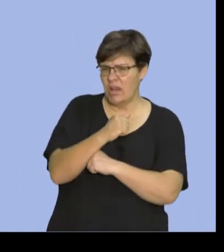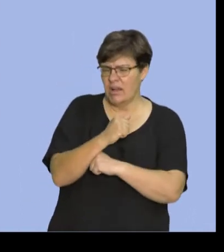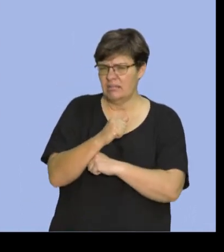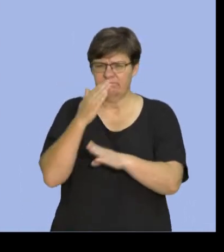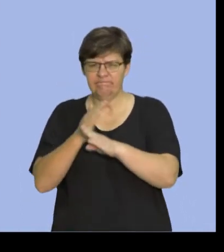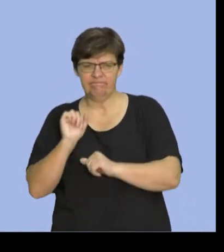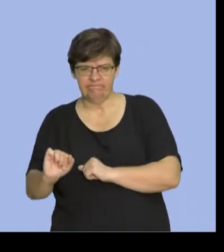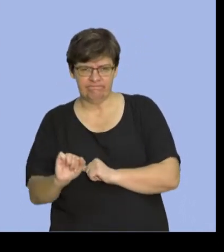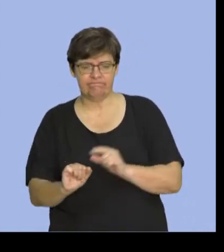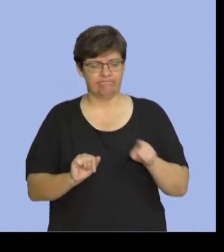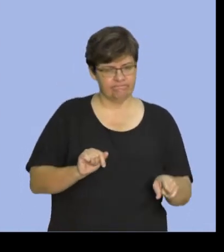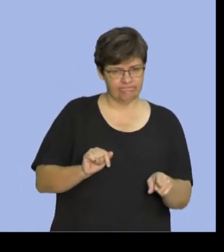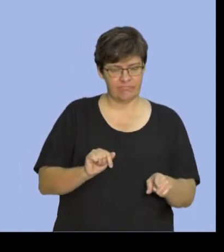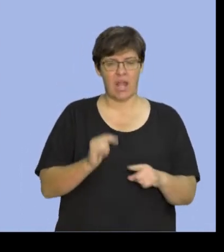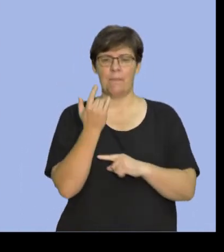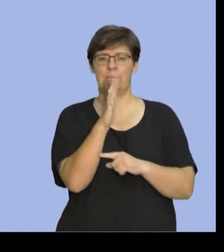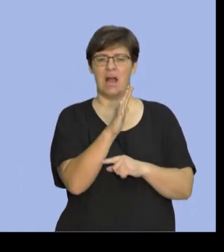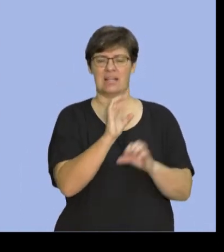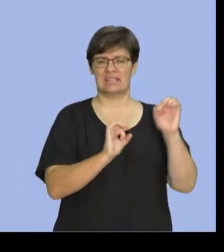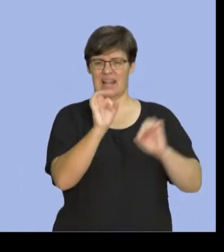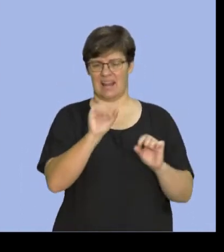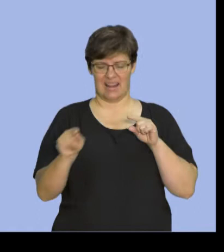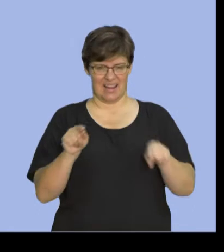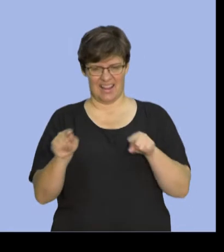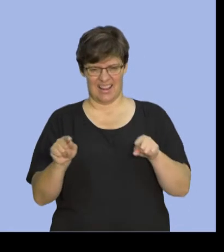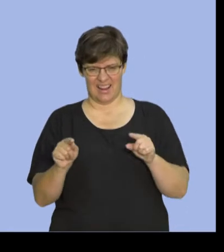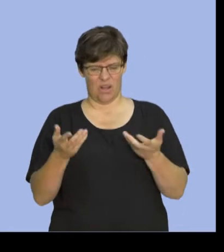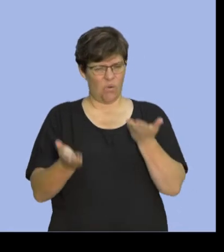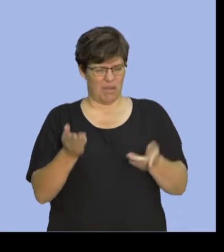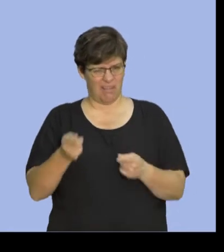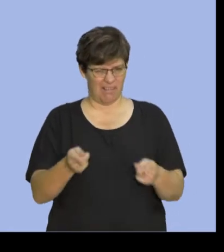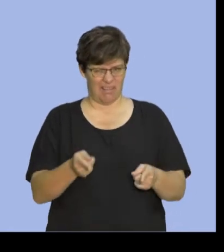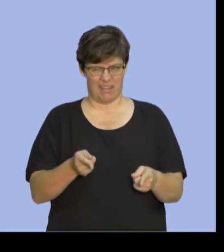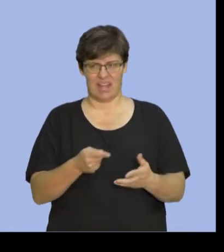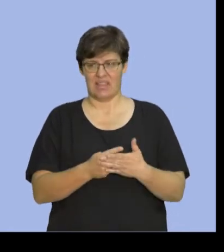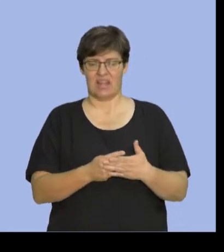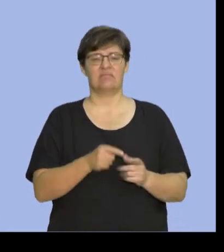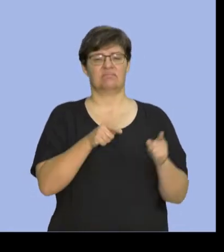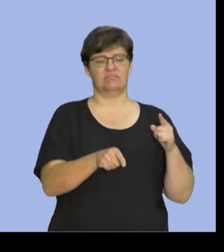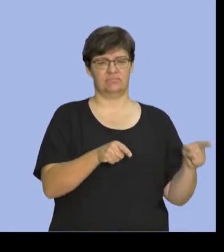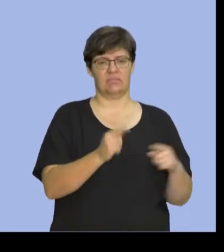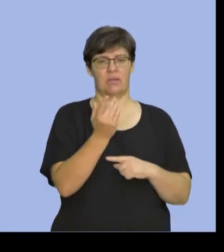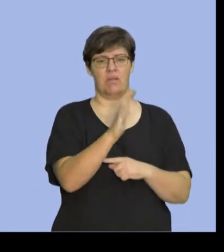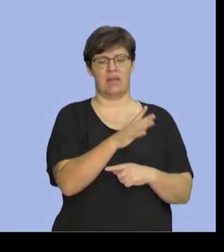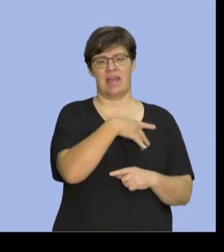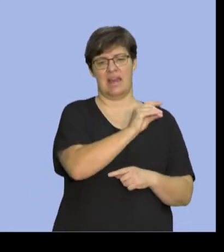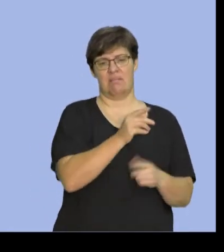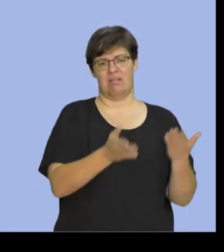to parts of a plant cell, and then we're going to differentiate the concepts and the structures between a plant and animal